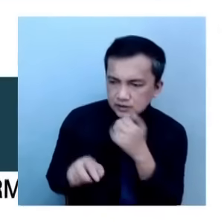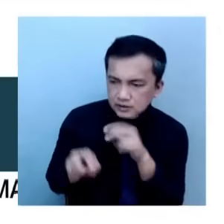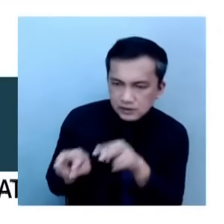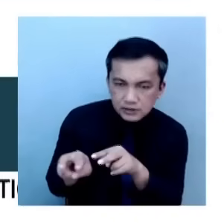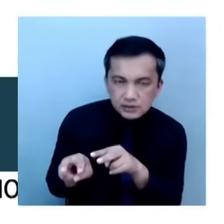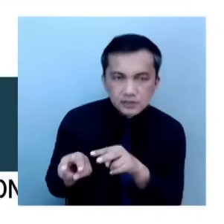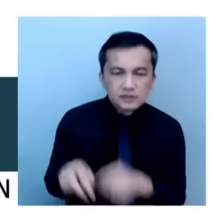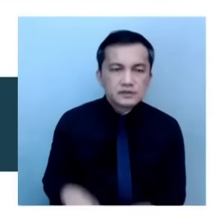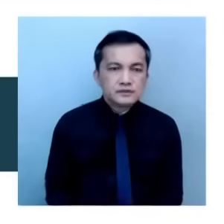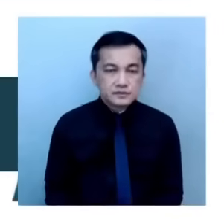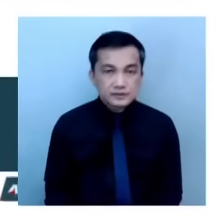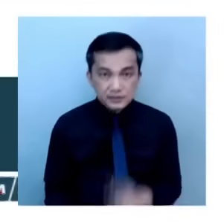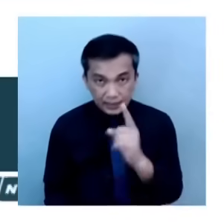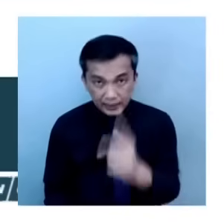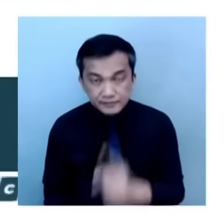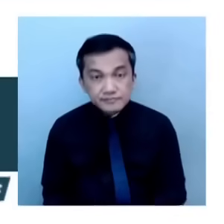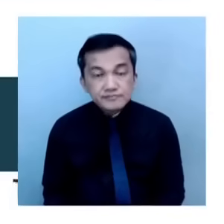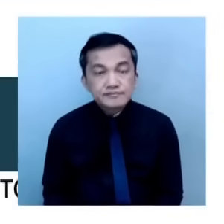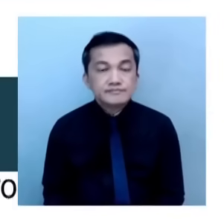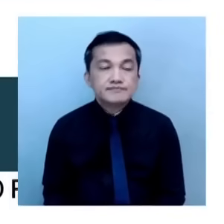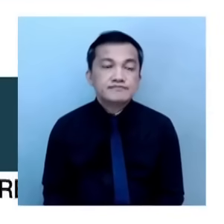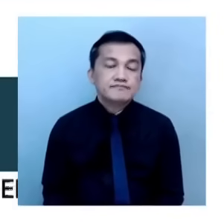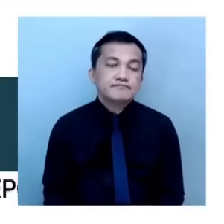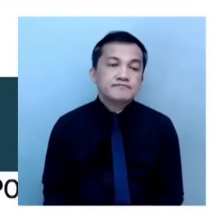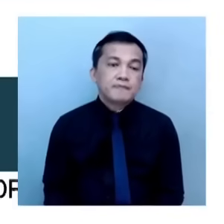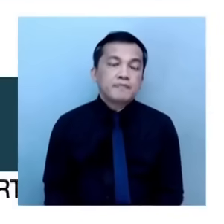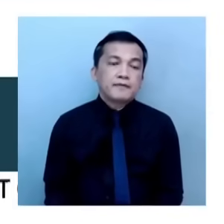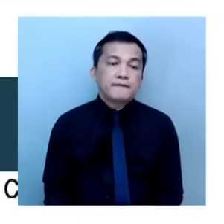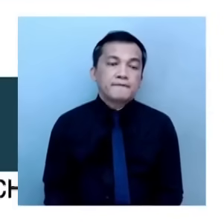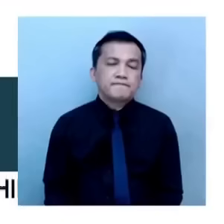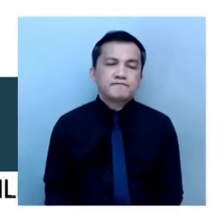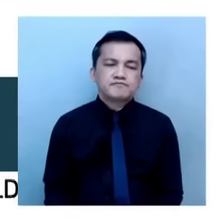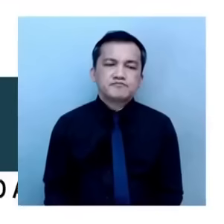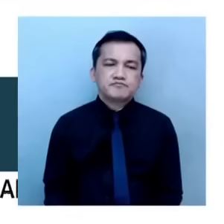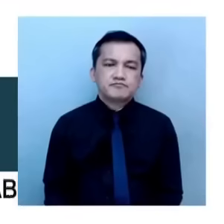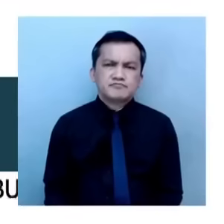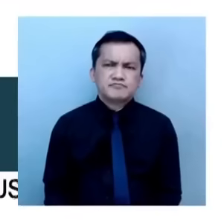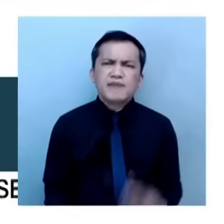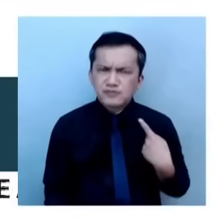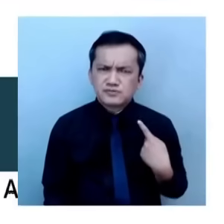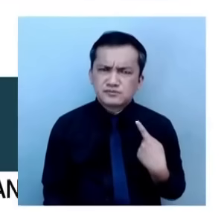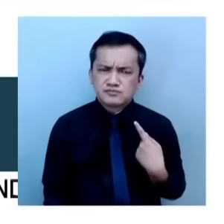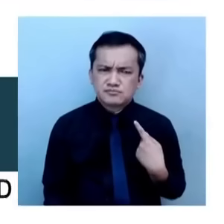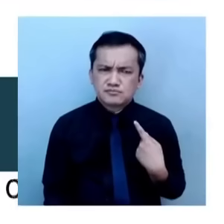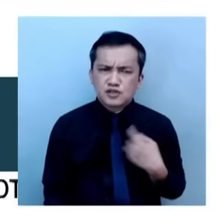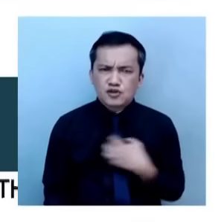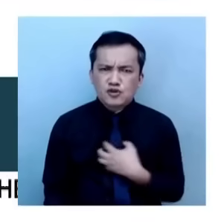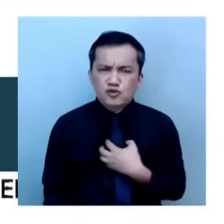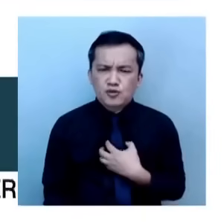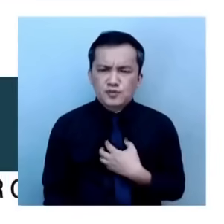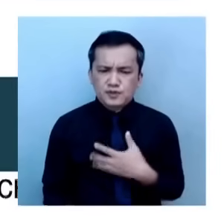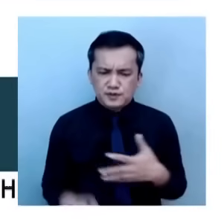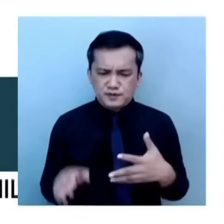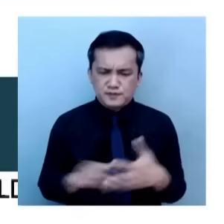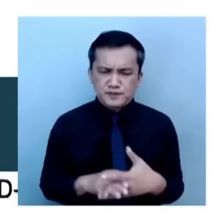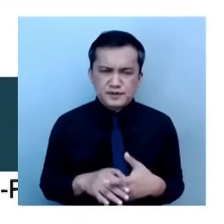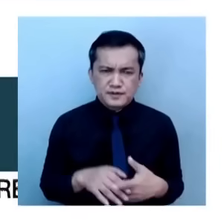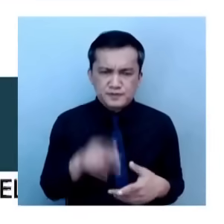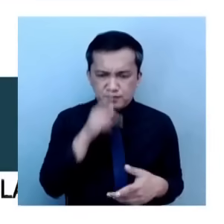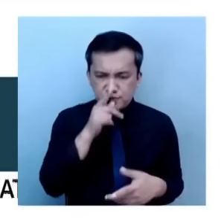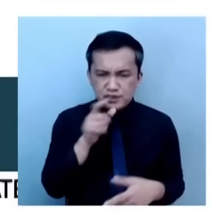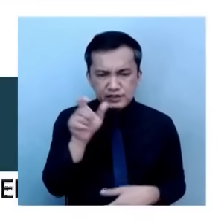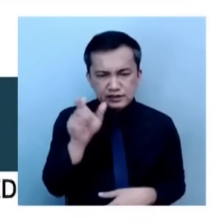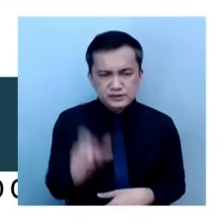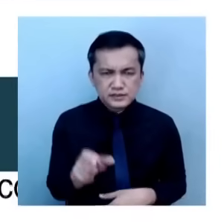that they see, right? In fact, there has been a complaint filed by a private individual since